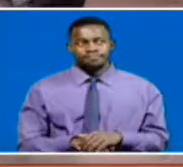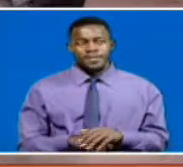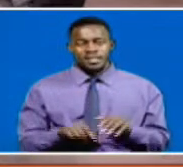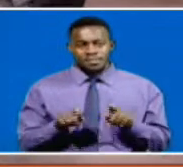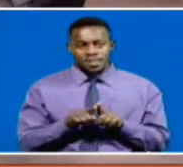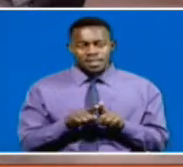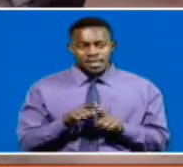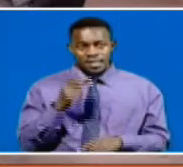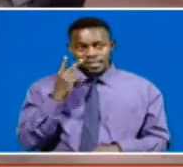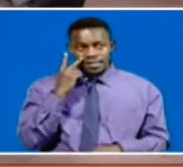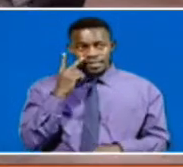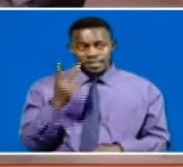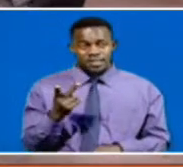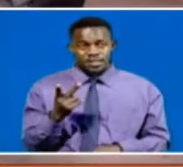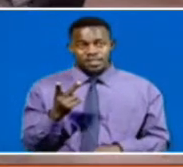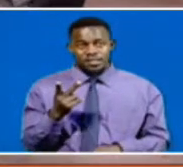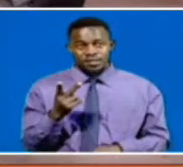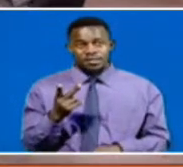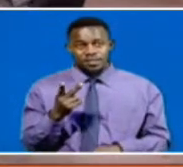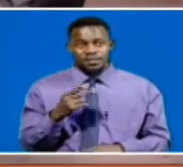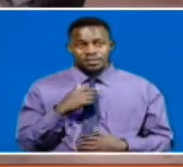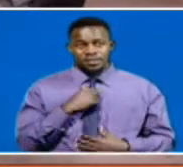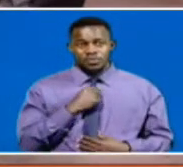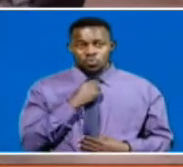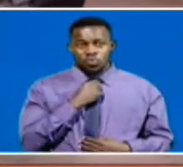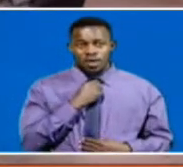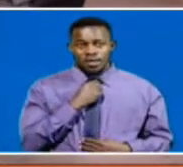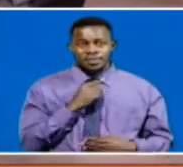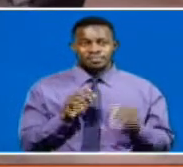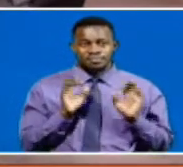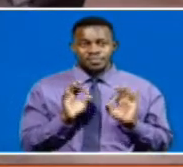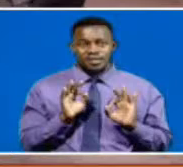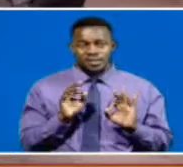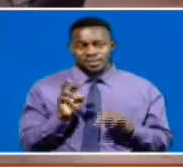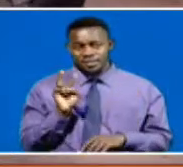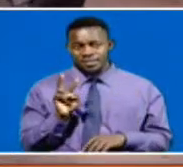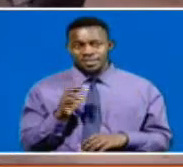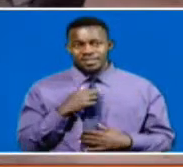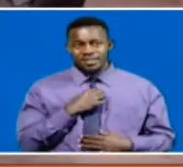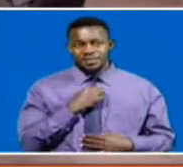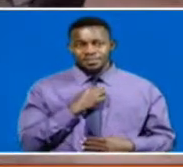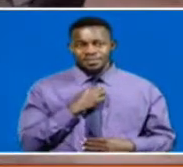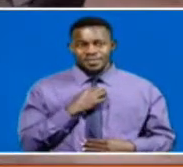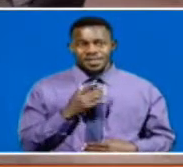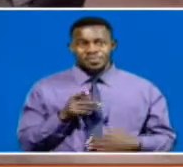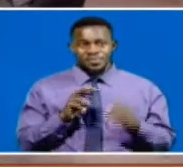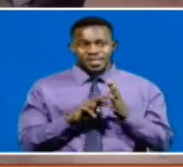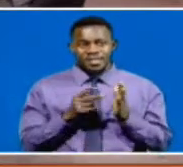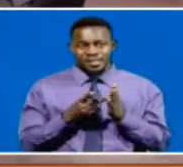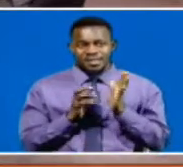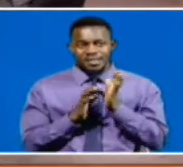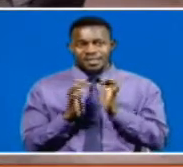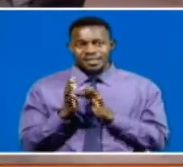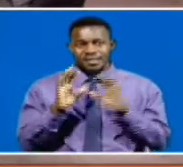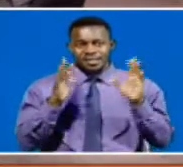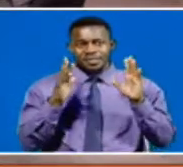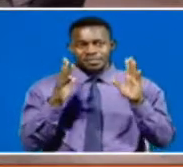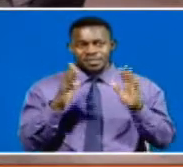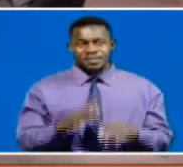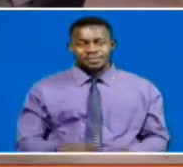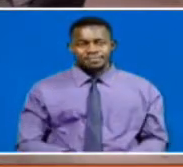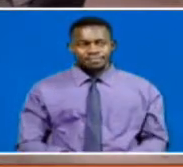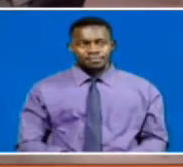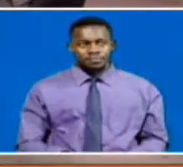you sticking to the theme. Your tie is telling about the the season we're in right now. Christmas is just next